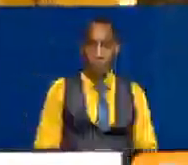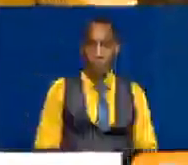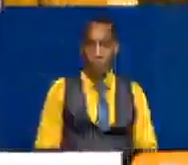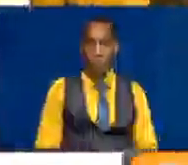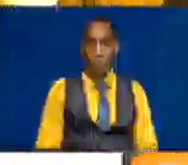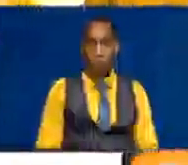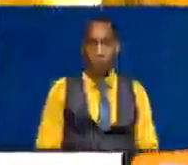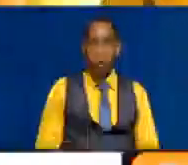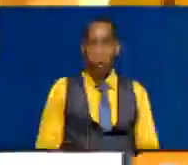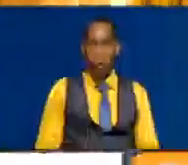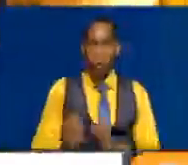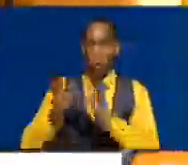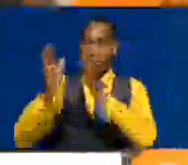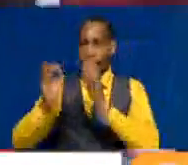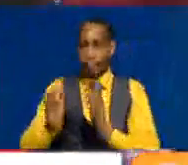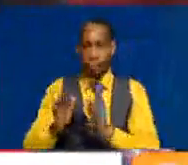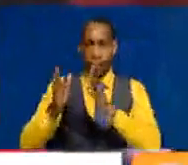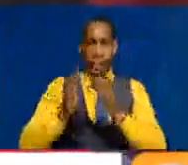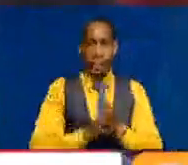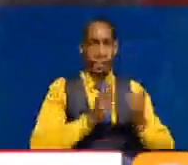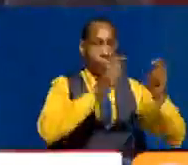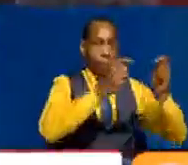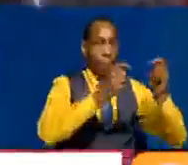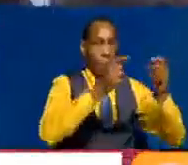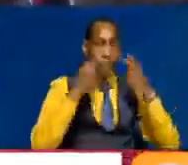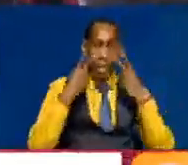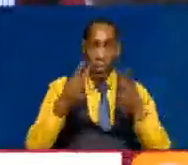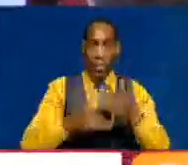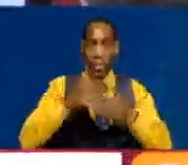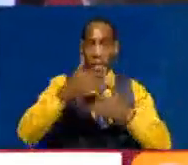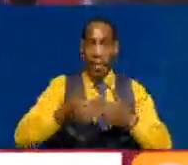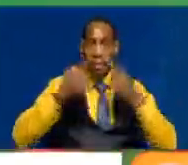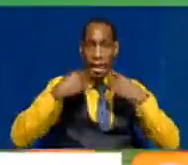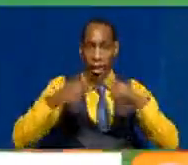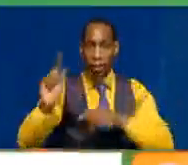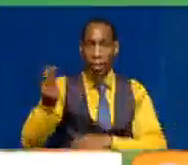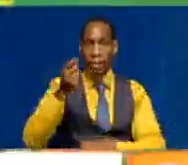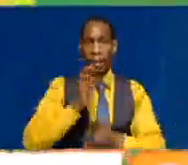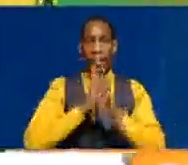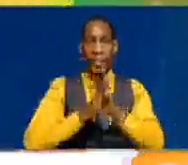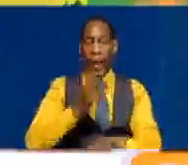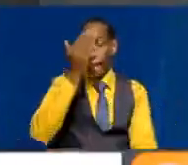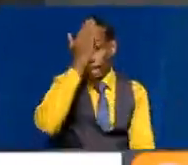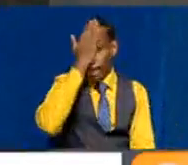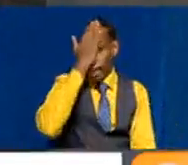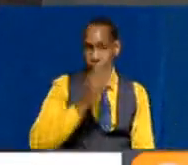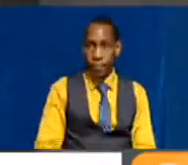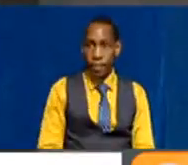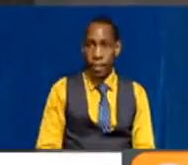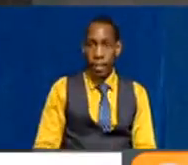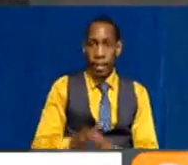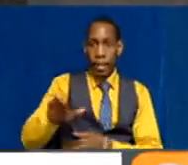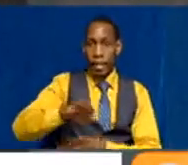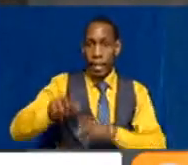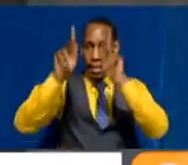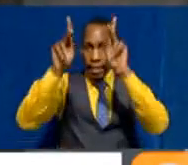A mixture of celebrations and protests were witnessed after the declaration of the presidential results on Monday. In parts of